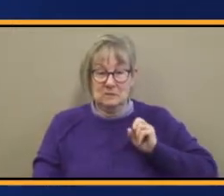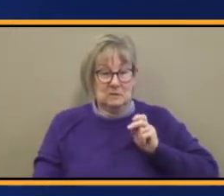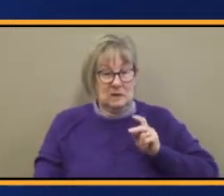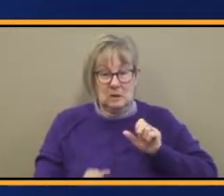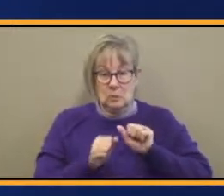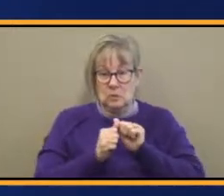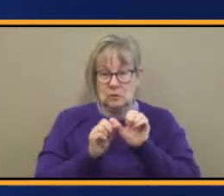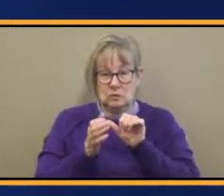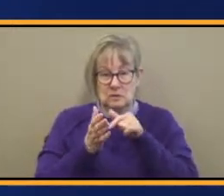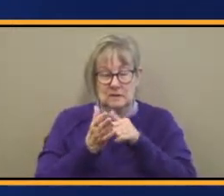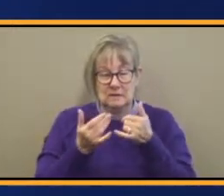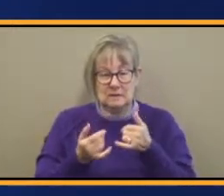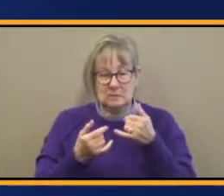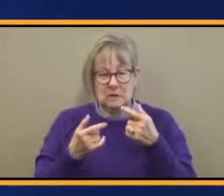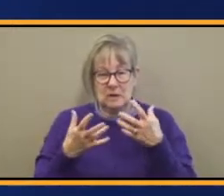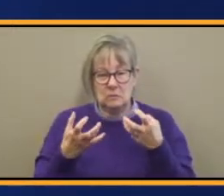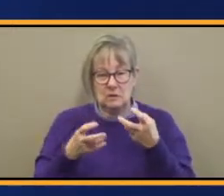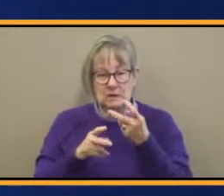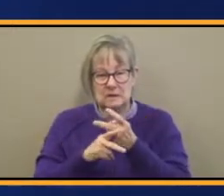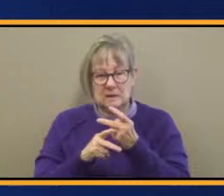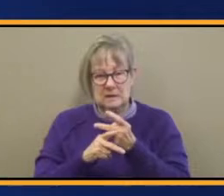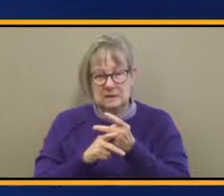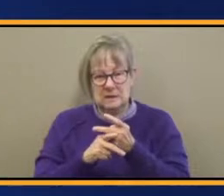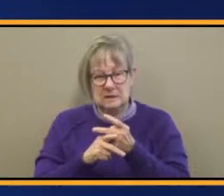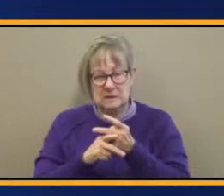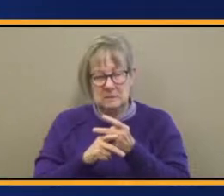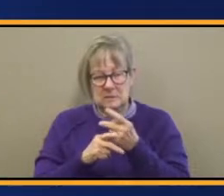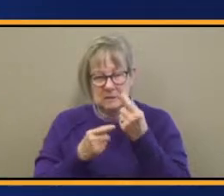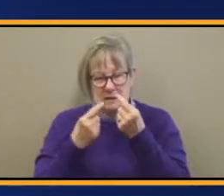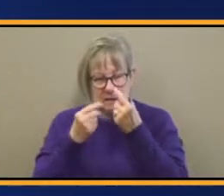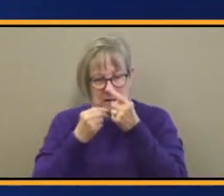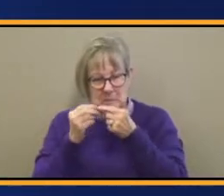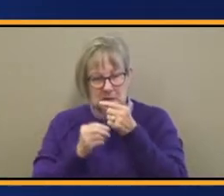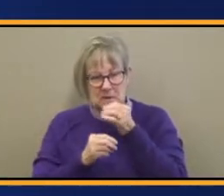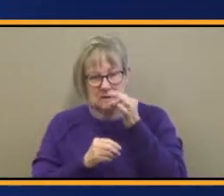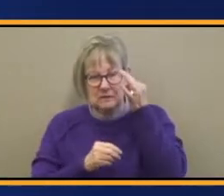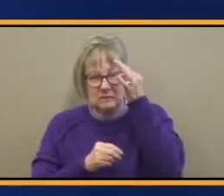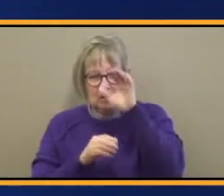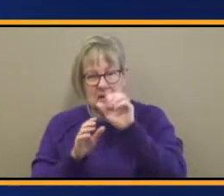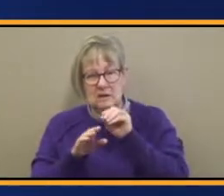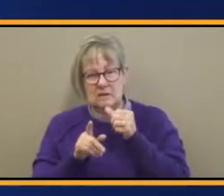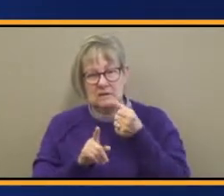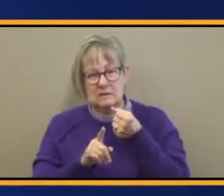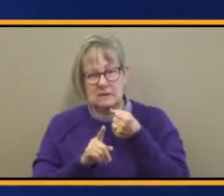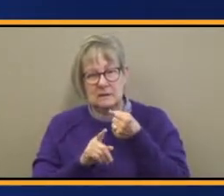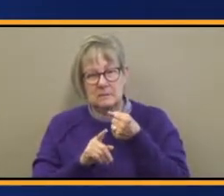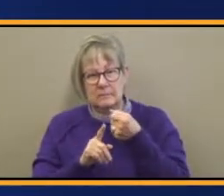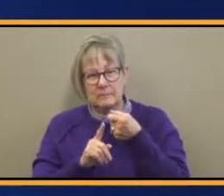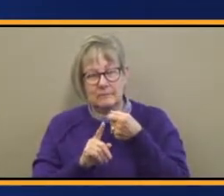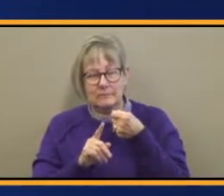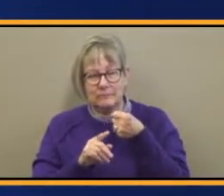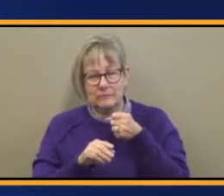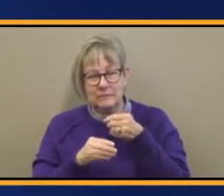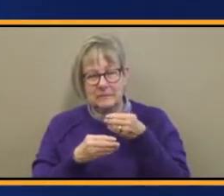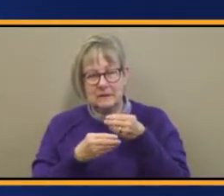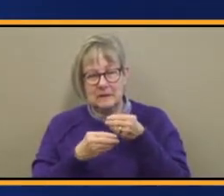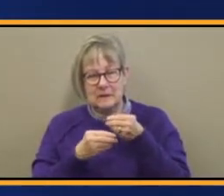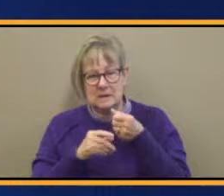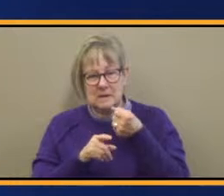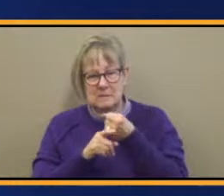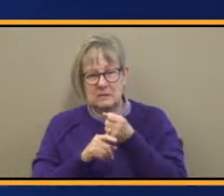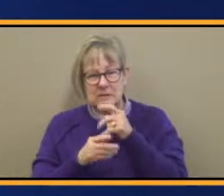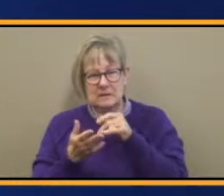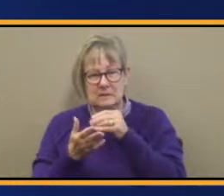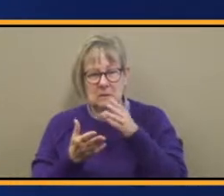this now, but I just want to keep evaluating into the future how effective those meetings are, the agenda review meetings. Motion to approve.